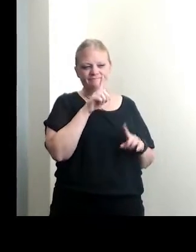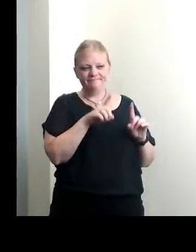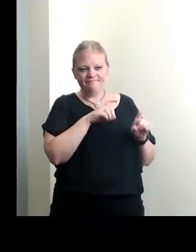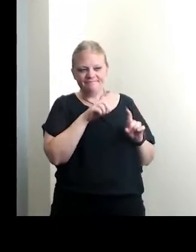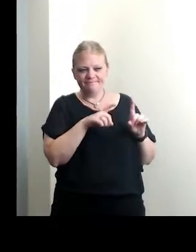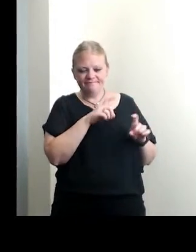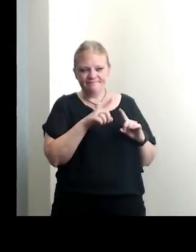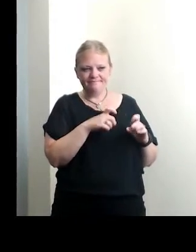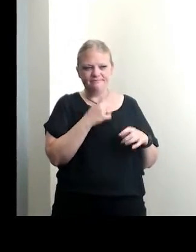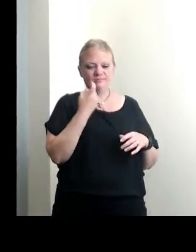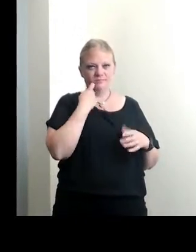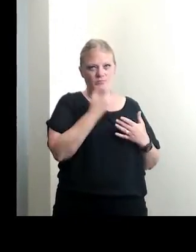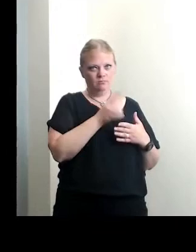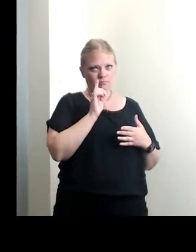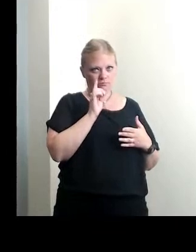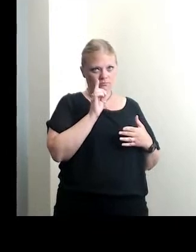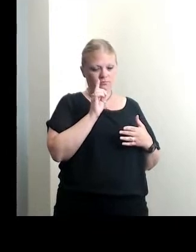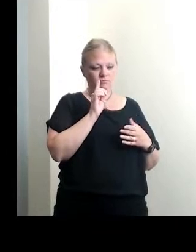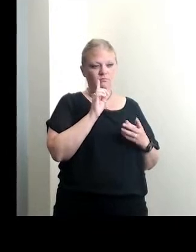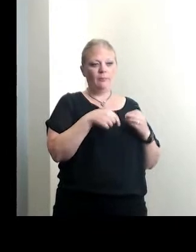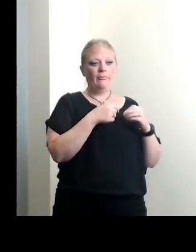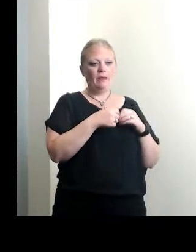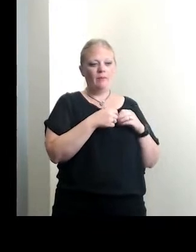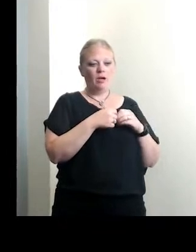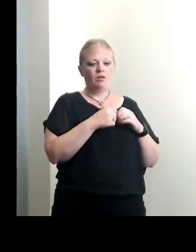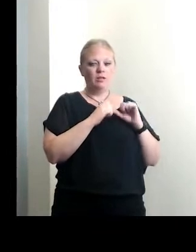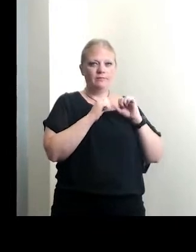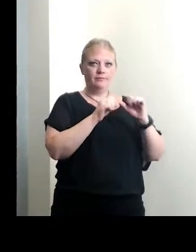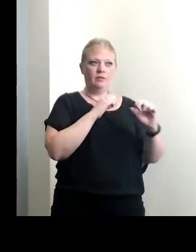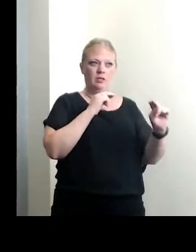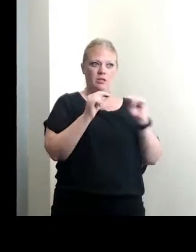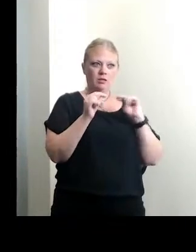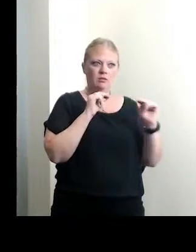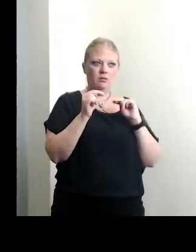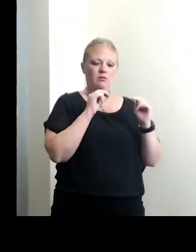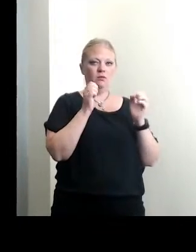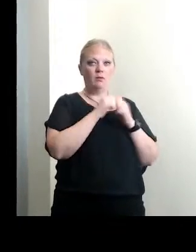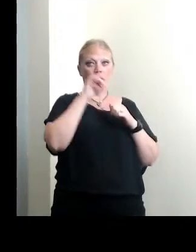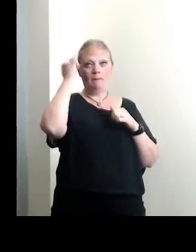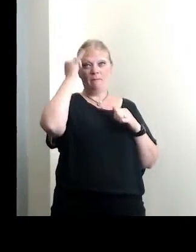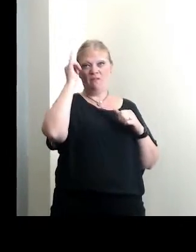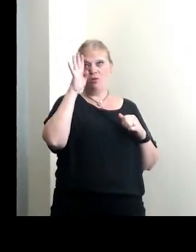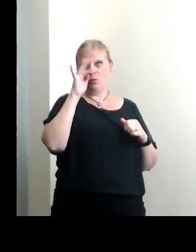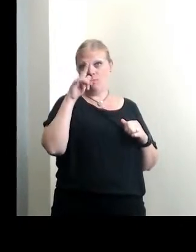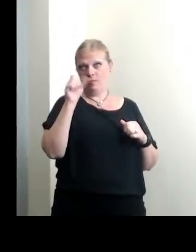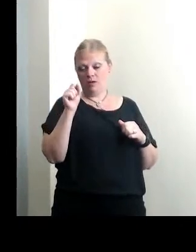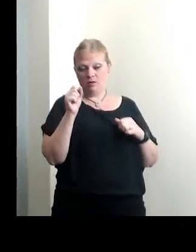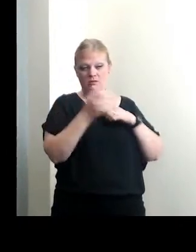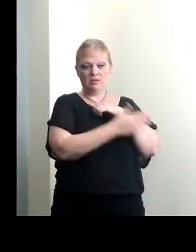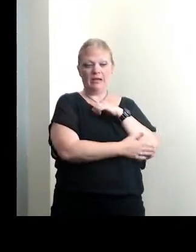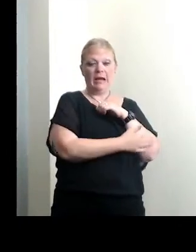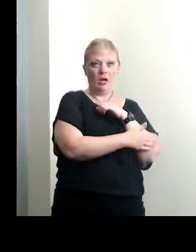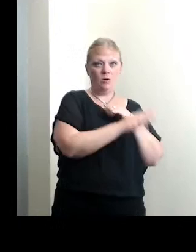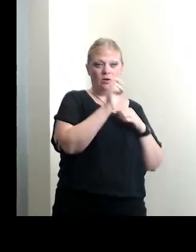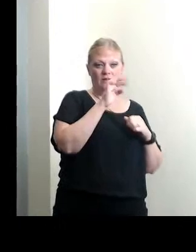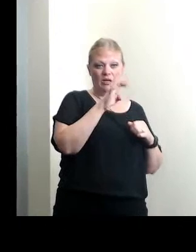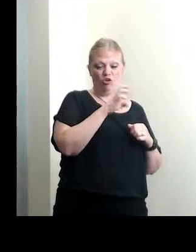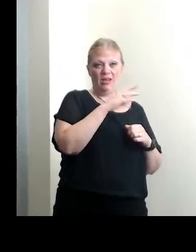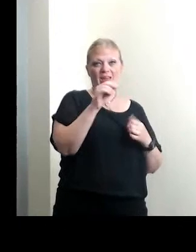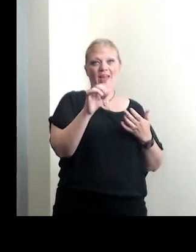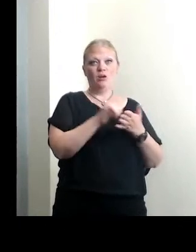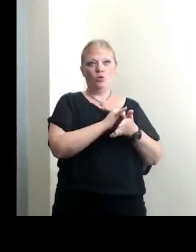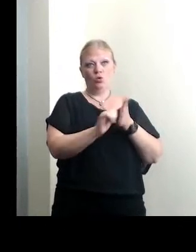including reports in the press, about the ongoing negotiations between the Buffalo Bills, the County of Erie, and the State of New